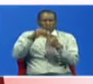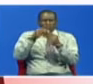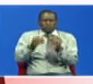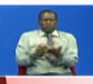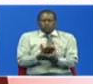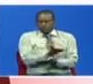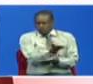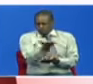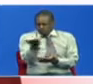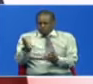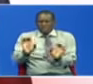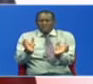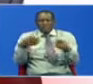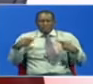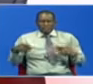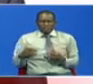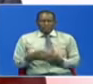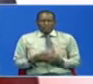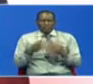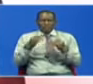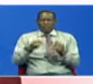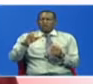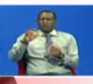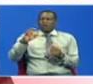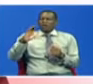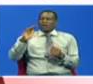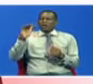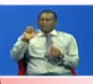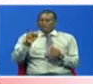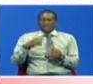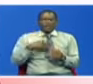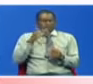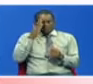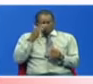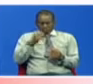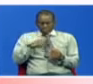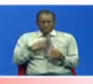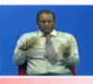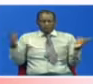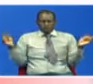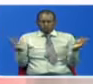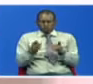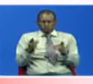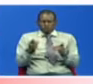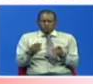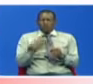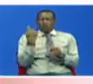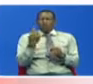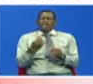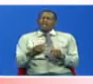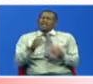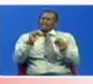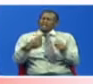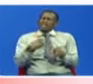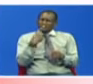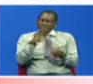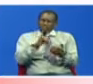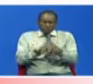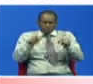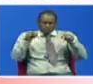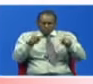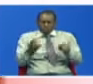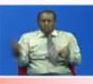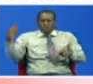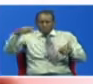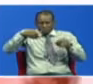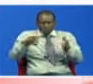fourth estate. Cass, I think mine will be very brief, except I will say that today we are here